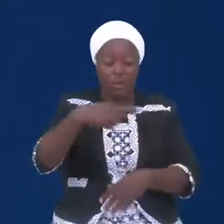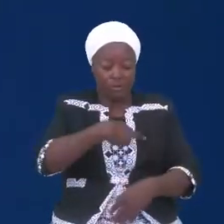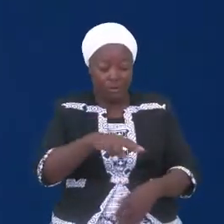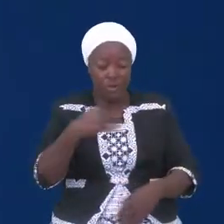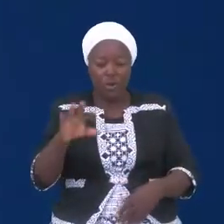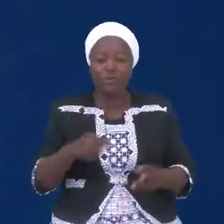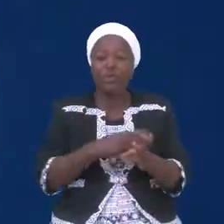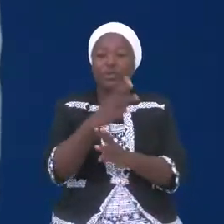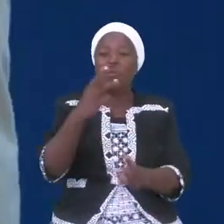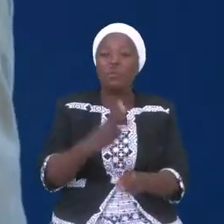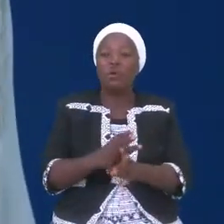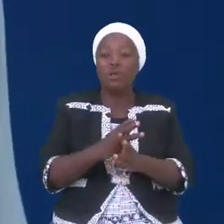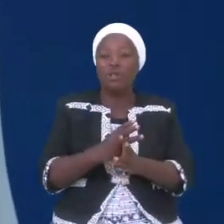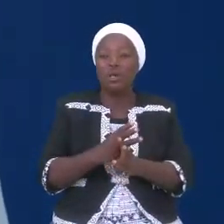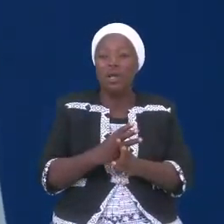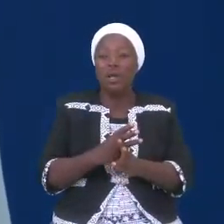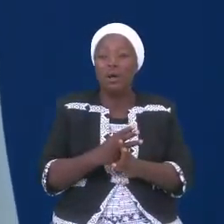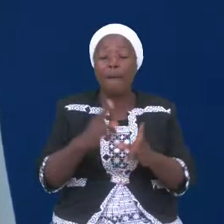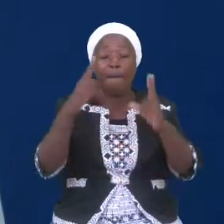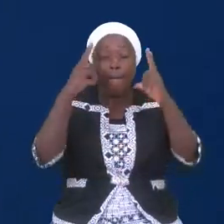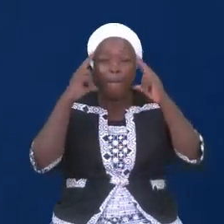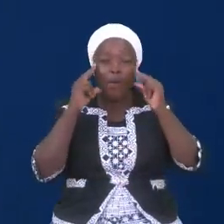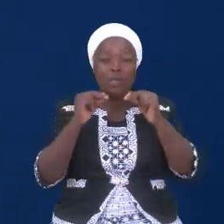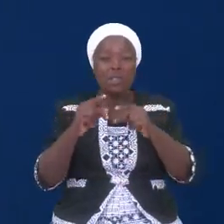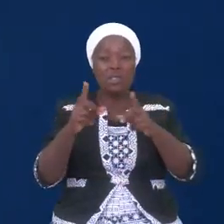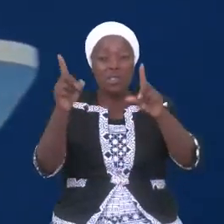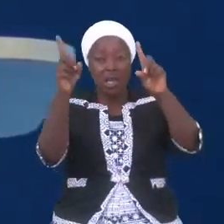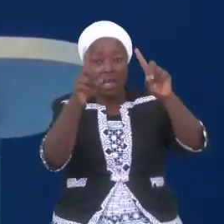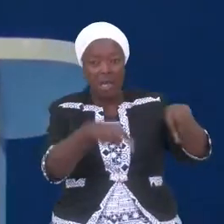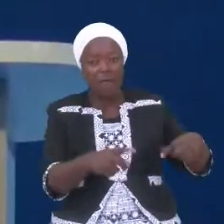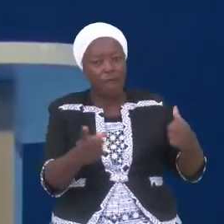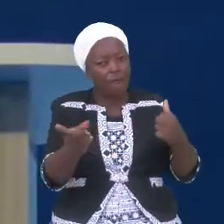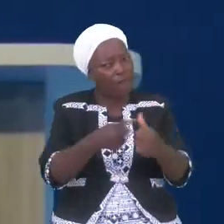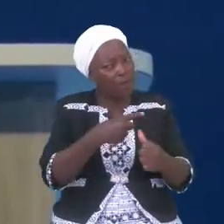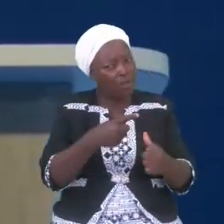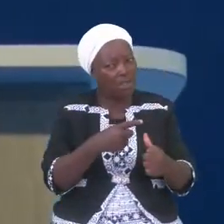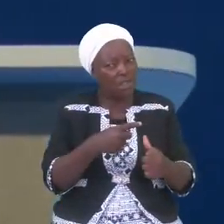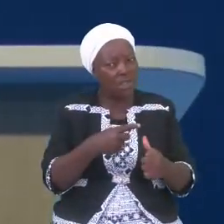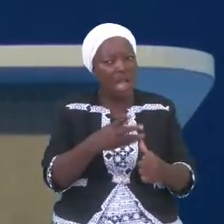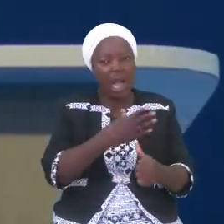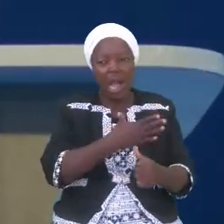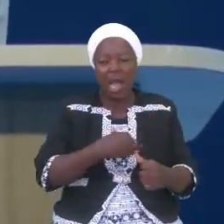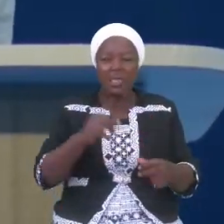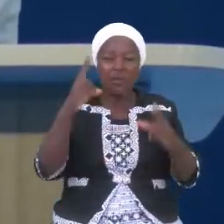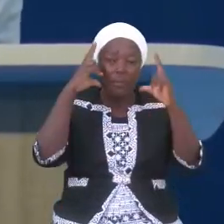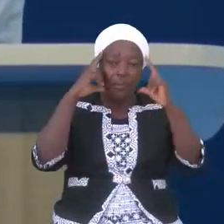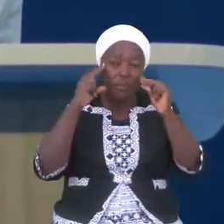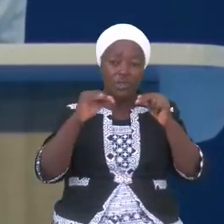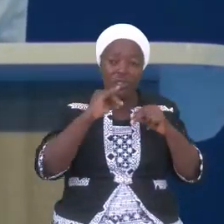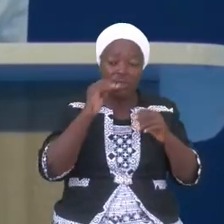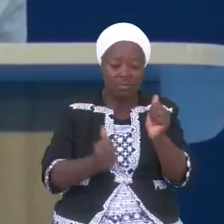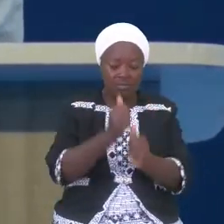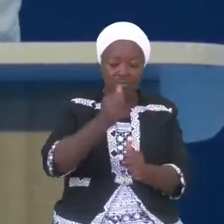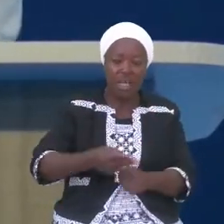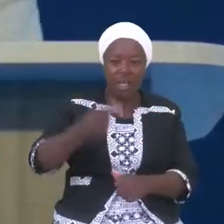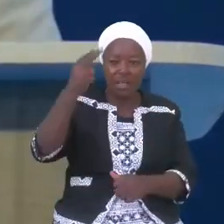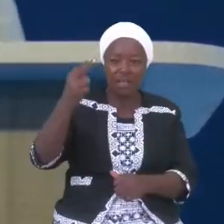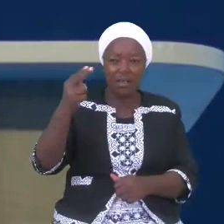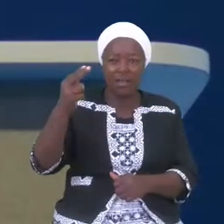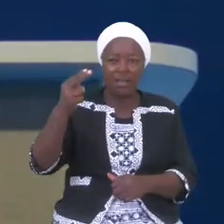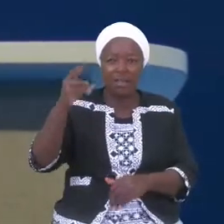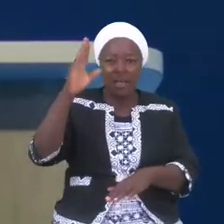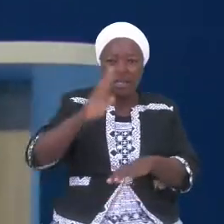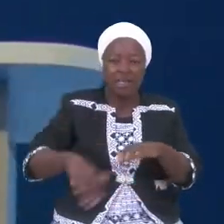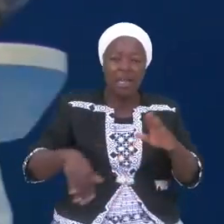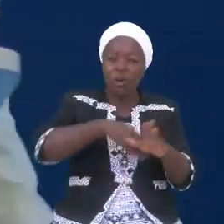the world, Moses came first. And Moses is higher than